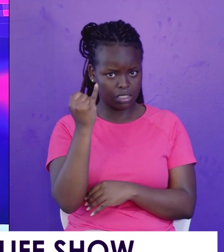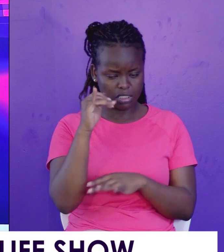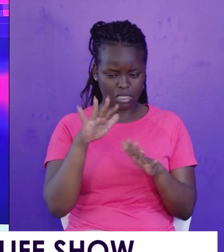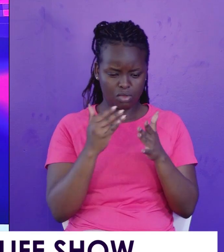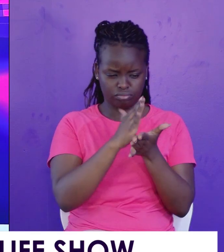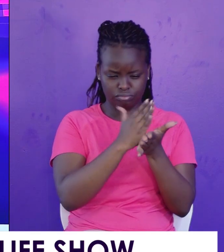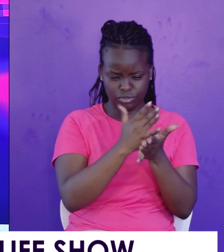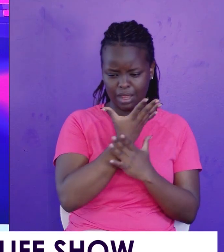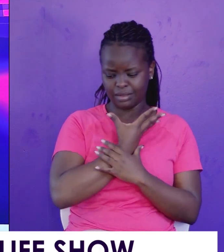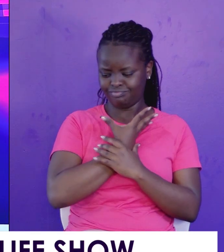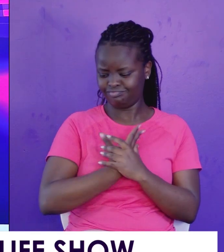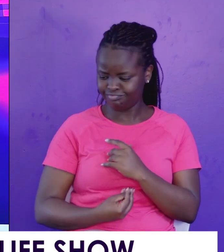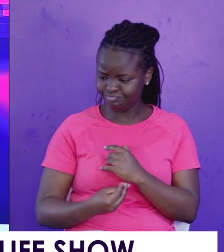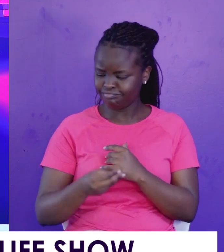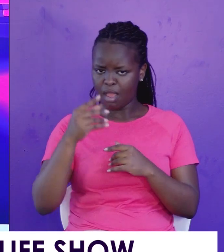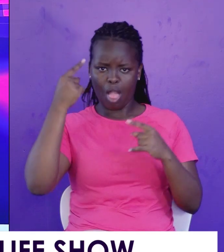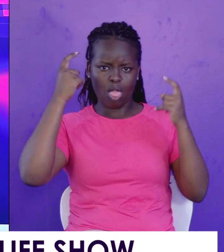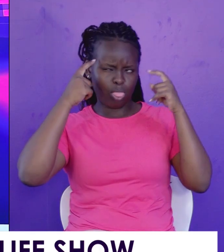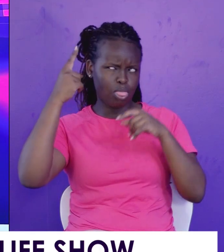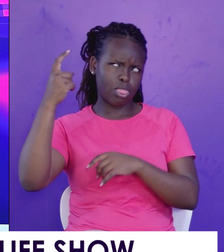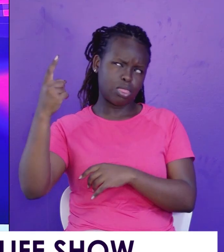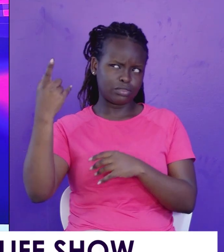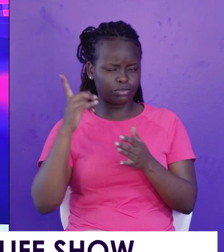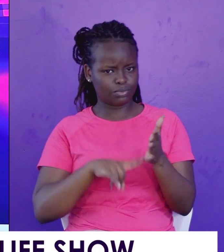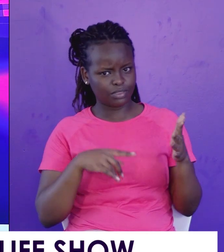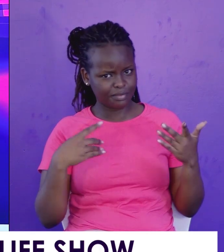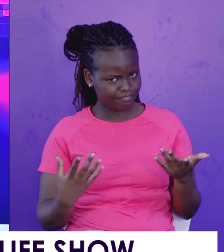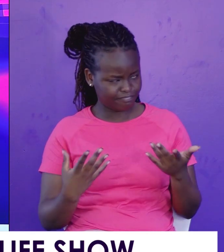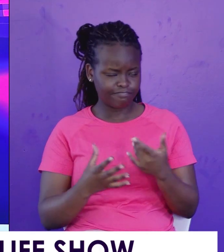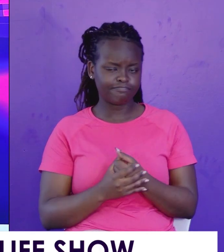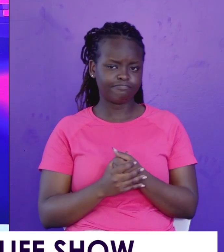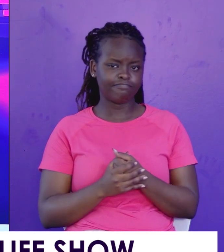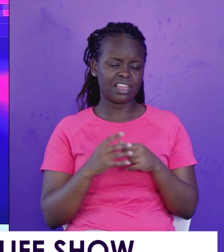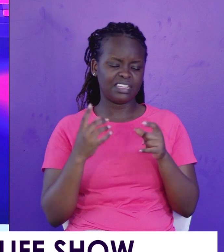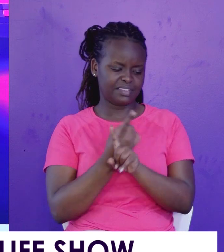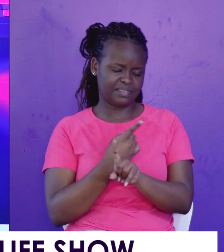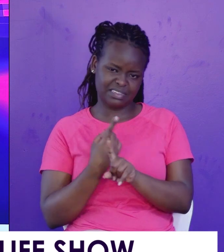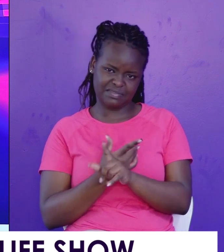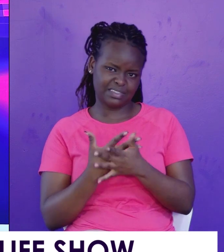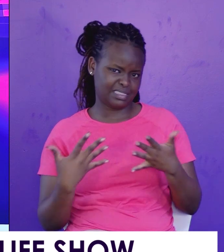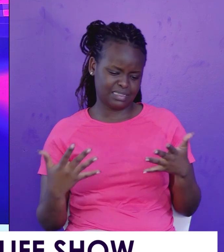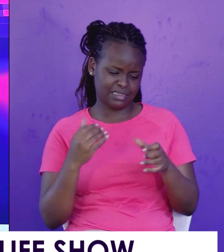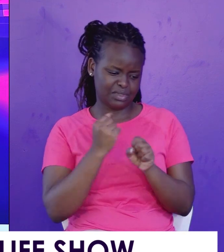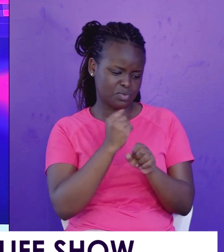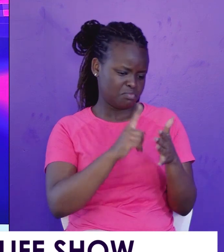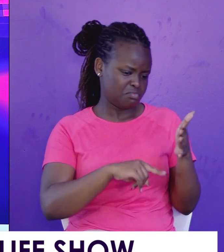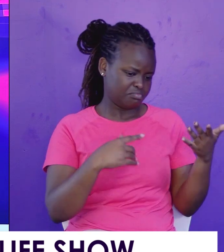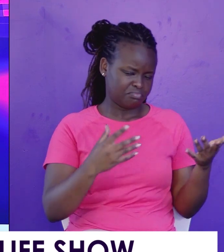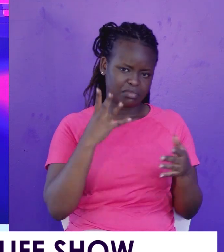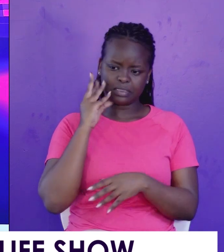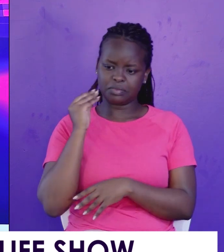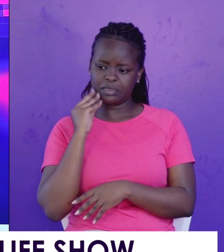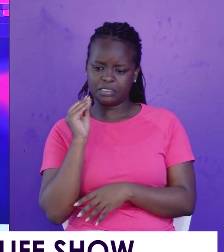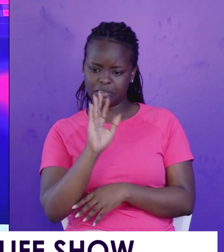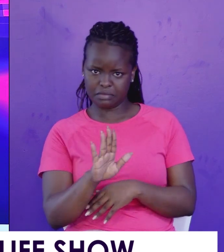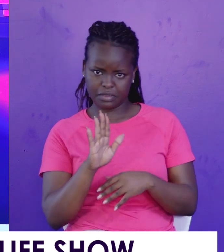frustrations, how you share thoughts, how you share maybe reports, things that you've done,